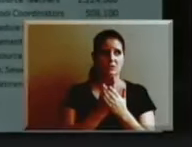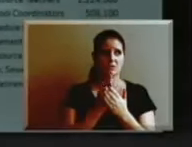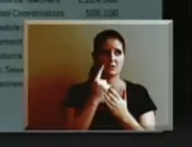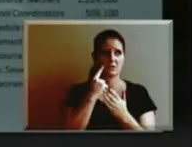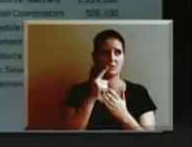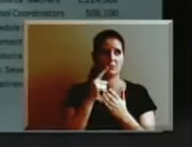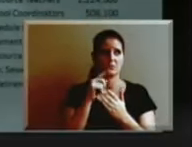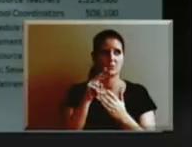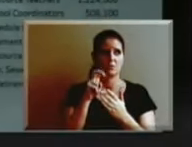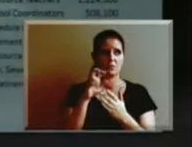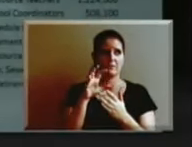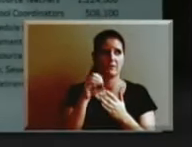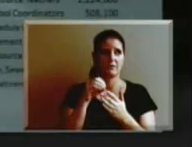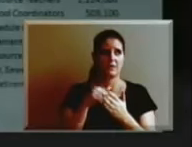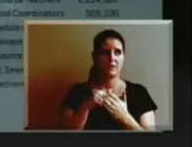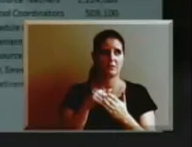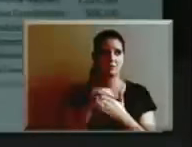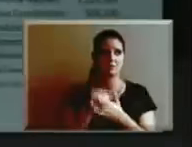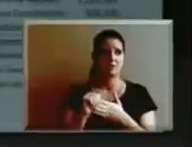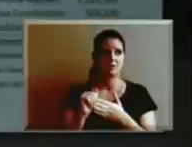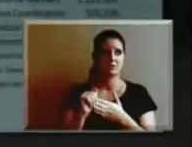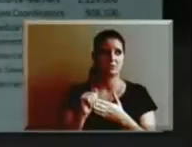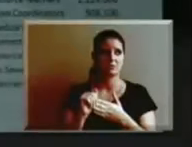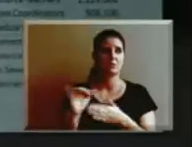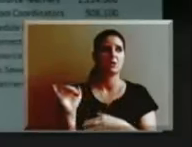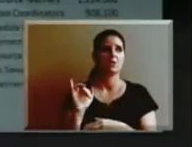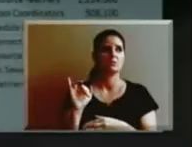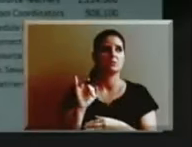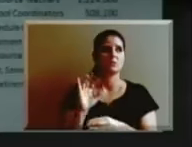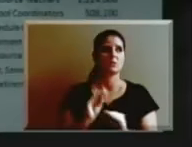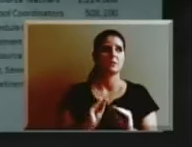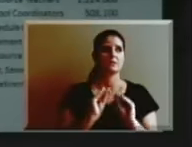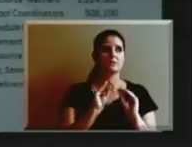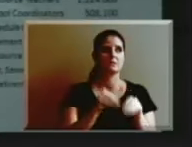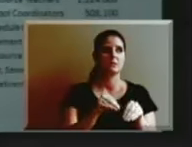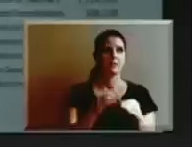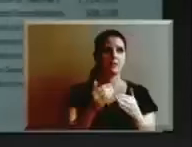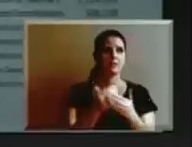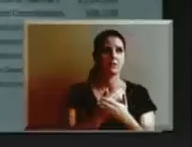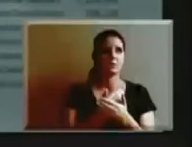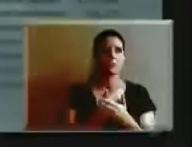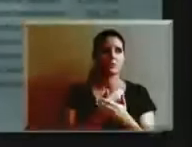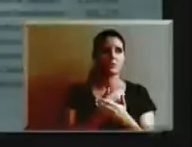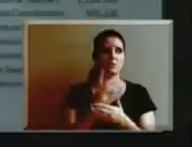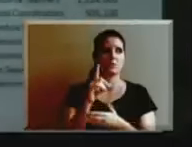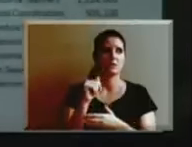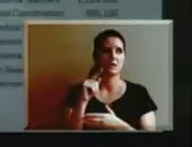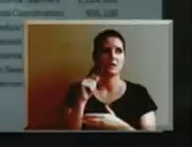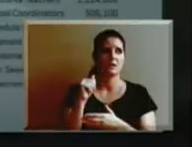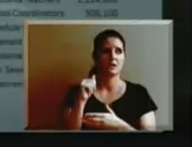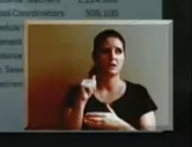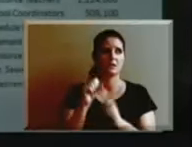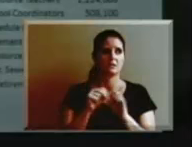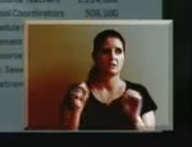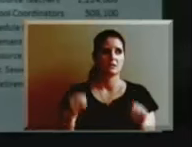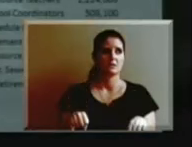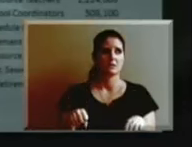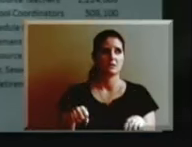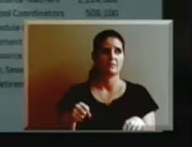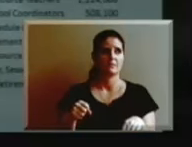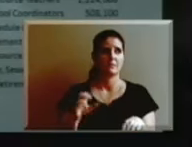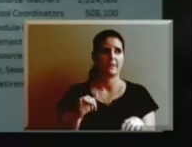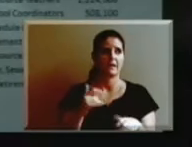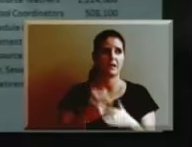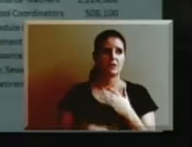are installing a new voice data system that the board approved last year of $11 million, but there